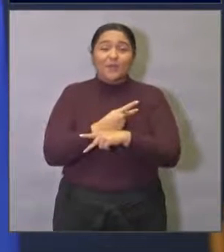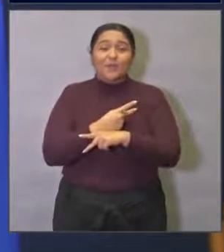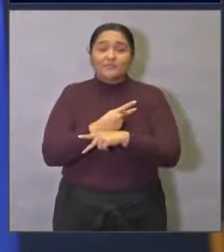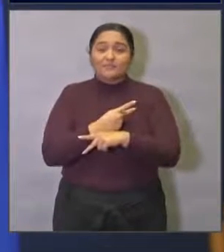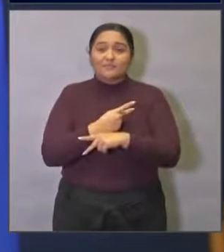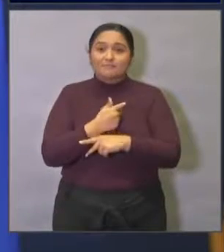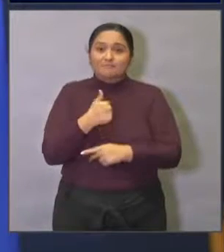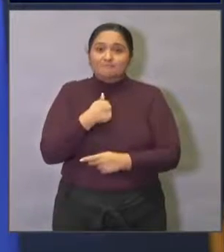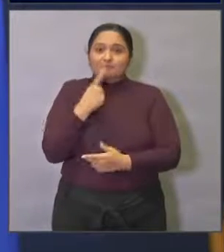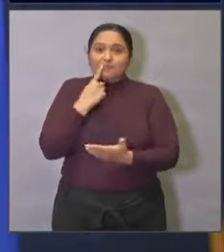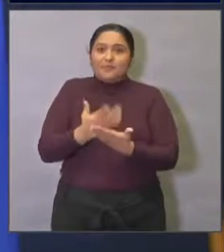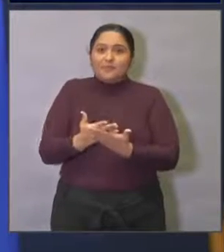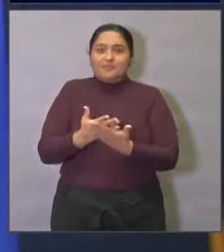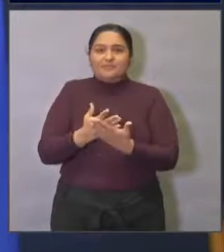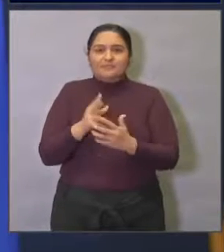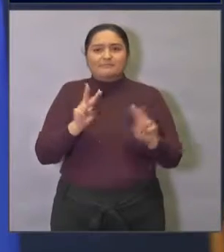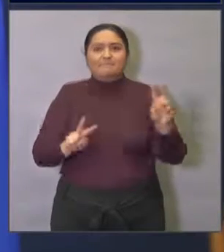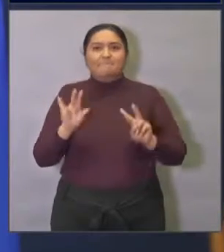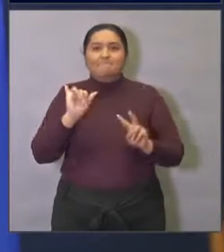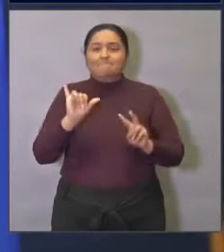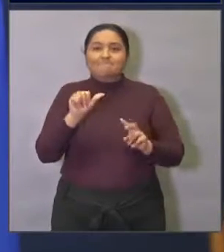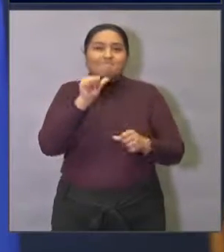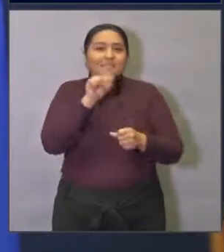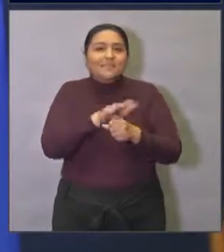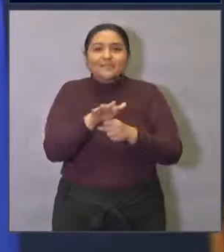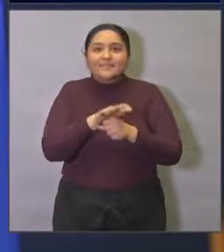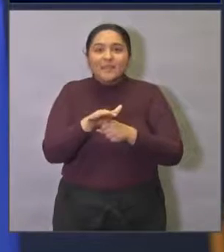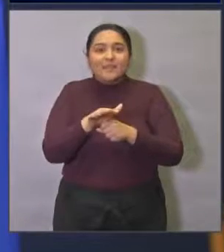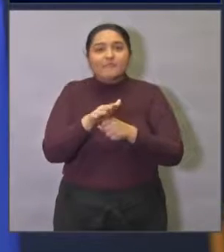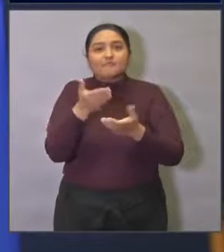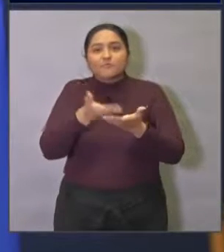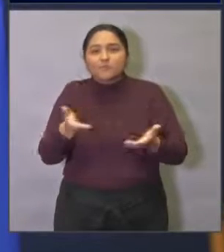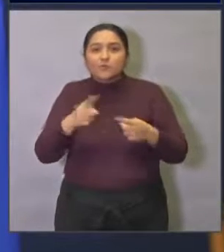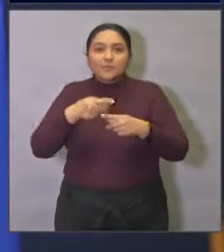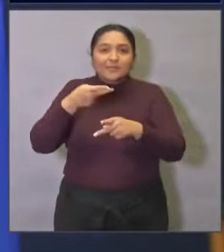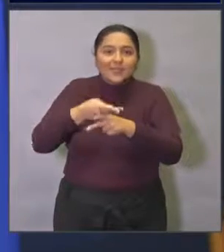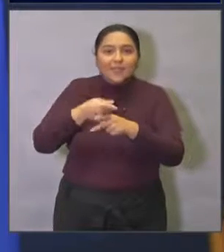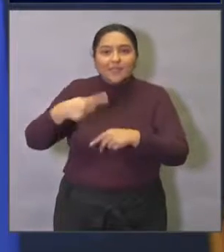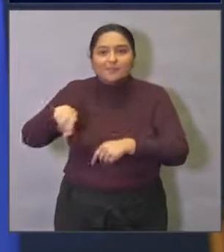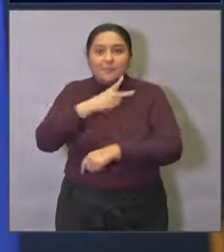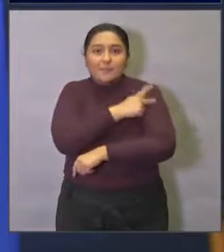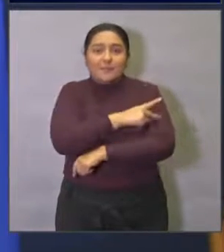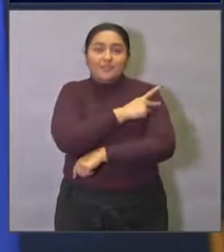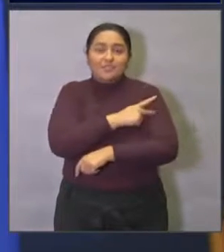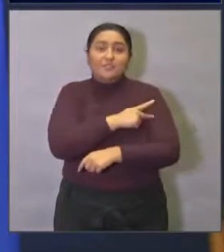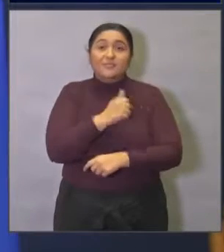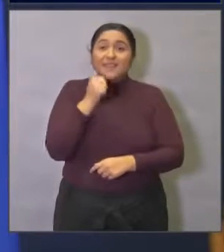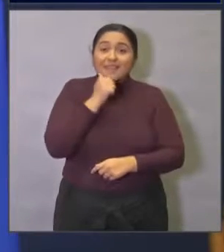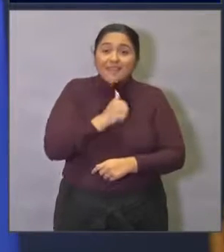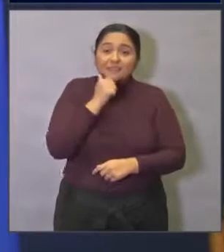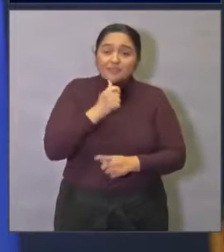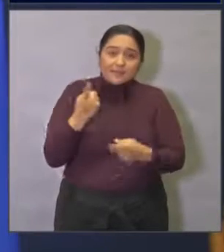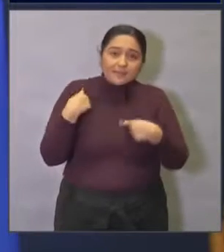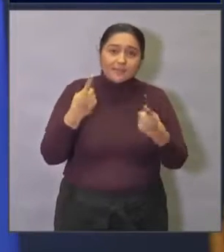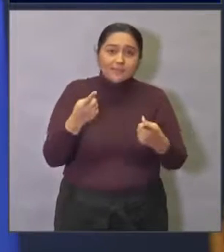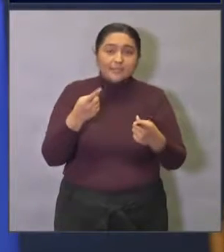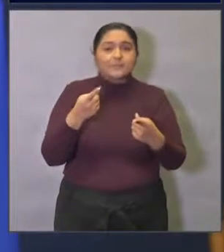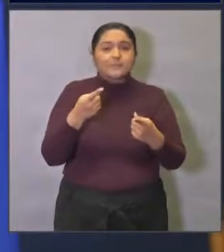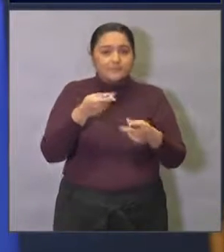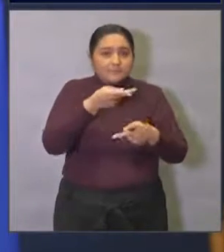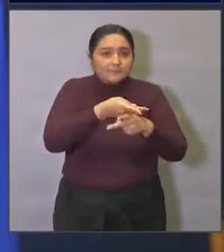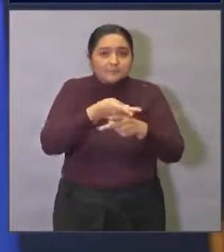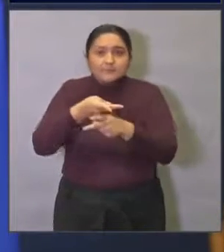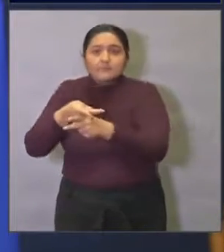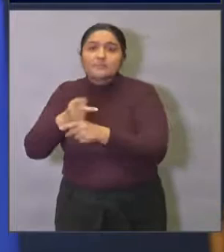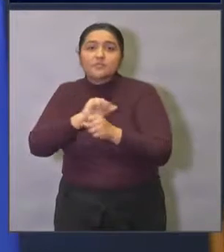of looking at our capacity to care for our patients. Each day we have managed COVID patients, but what was very